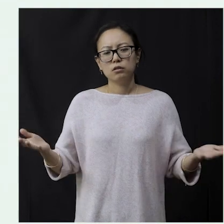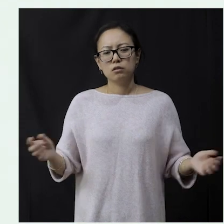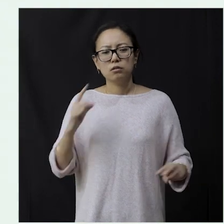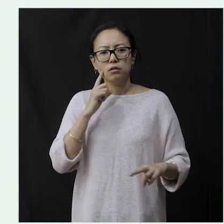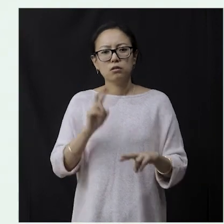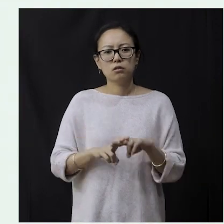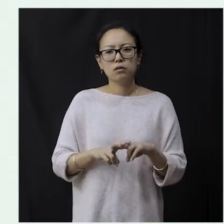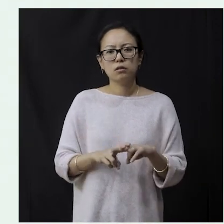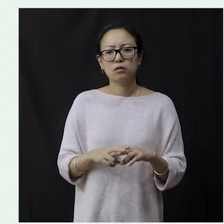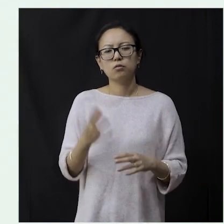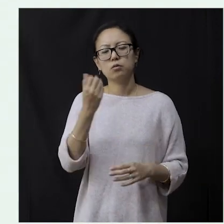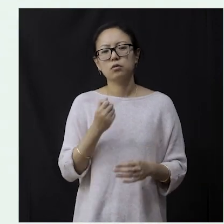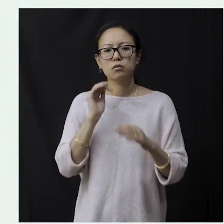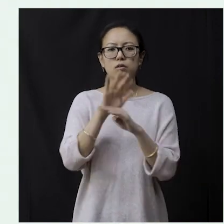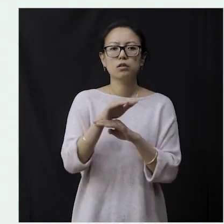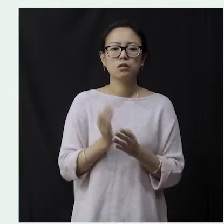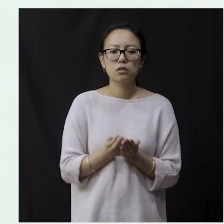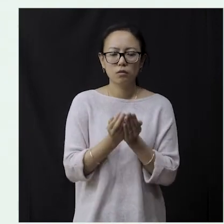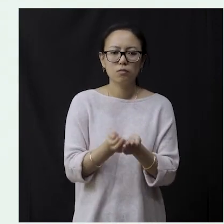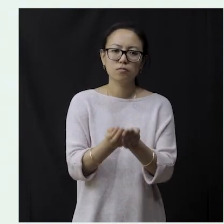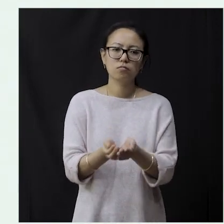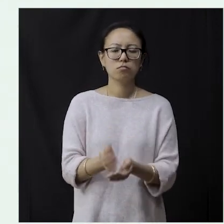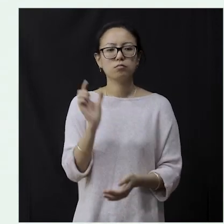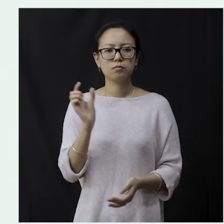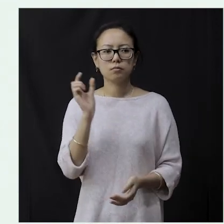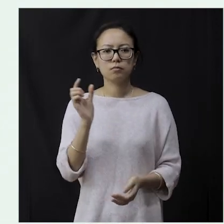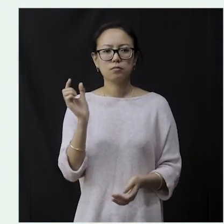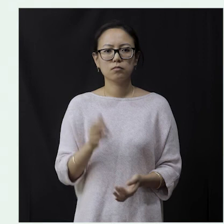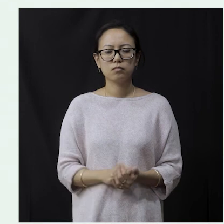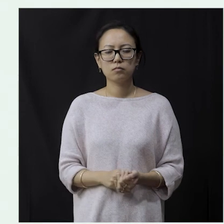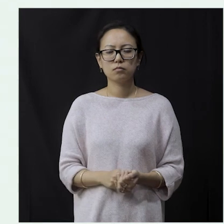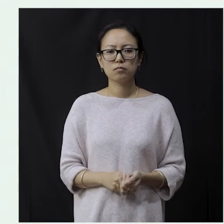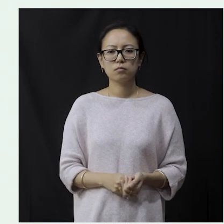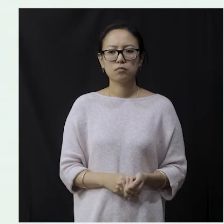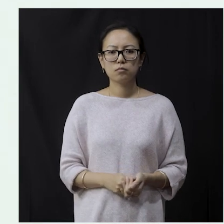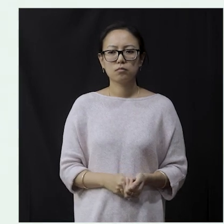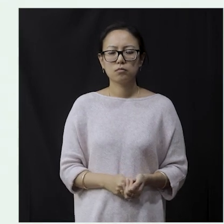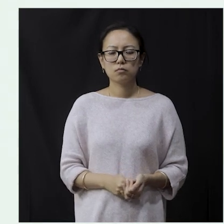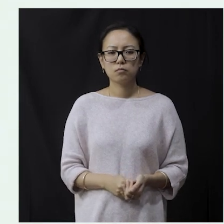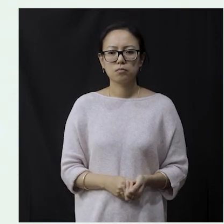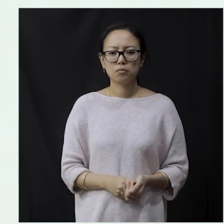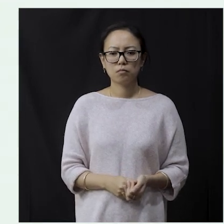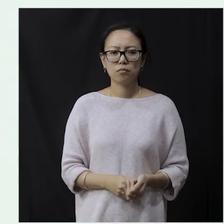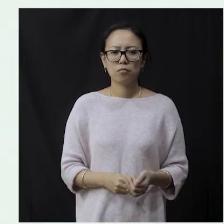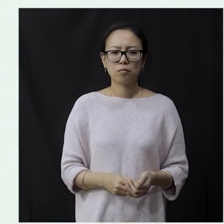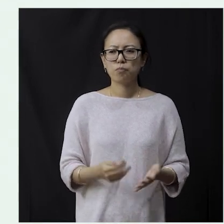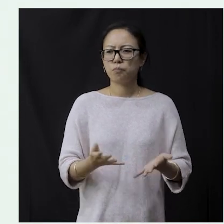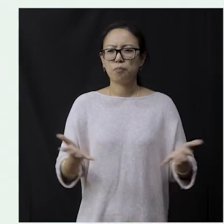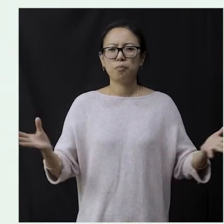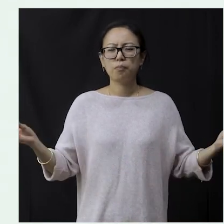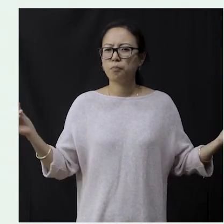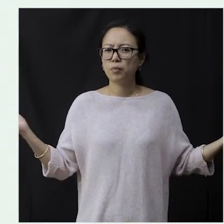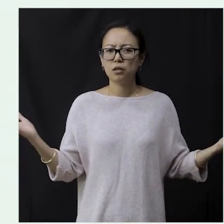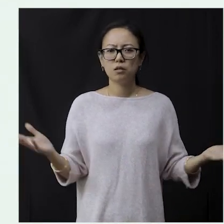use the air transport. And for land transport, many of us use the land transport.